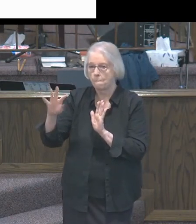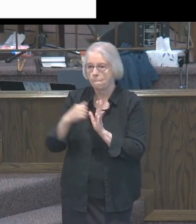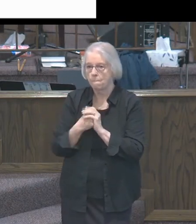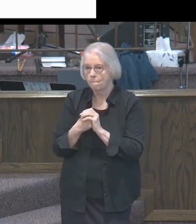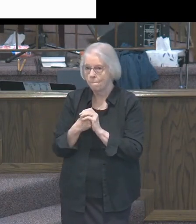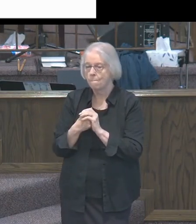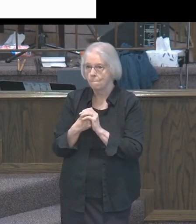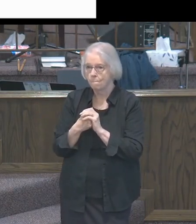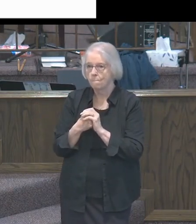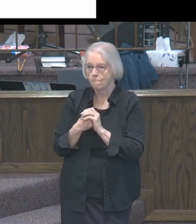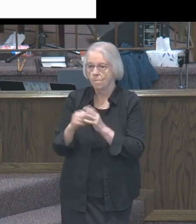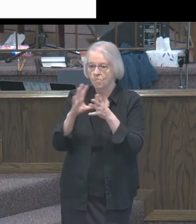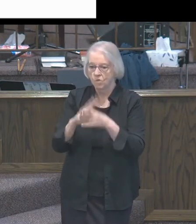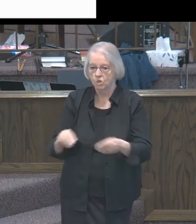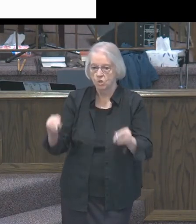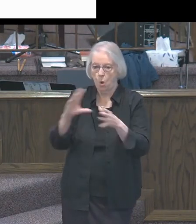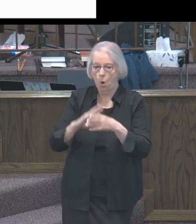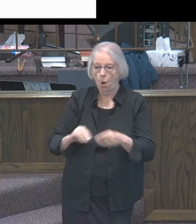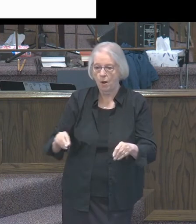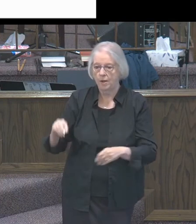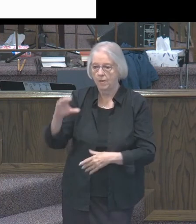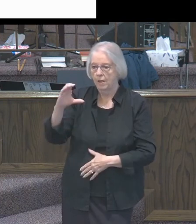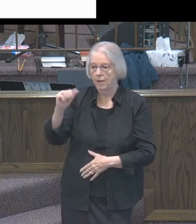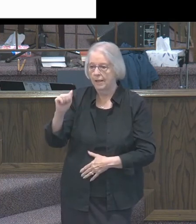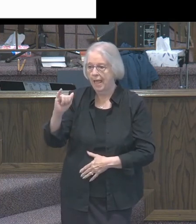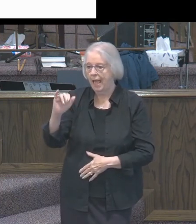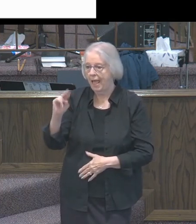of the story of Cain and Abel, and you all know the story